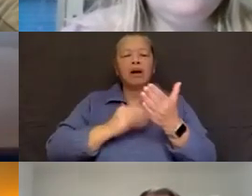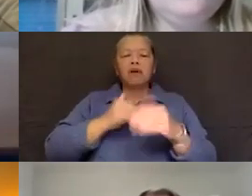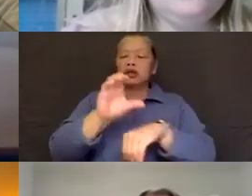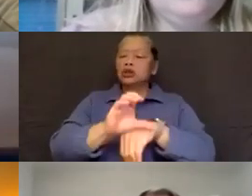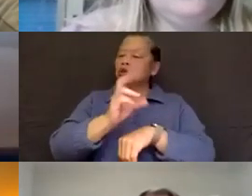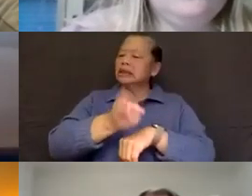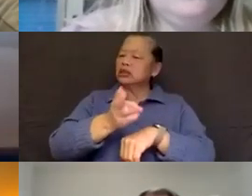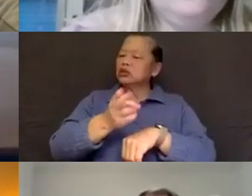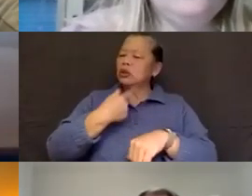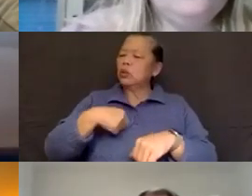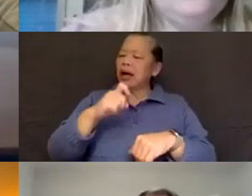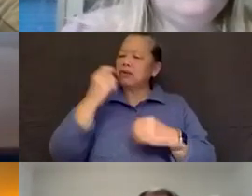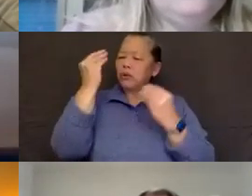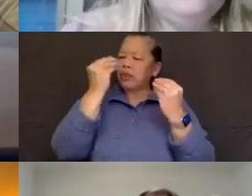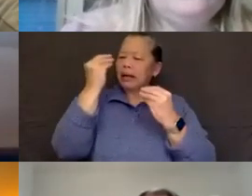think.